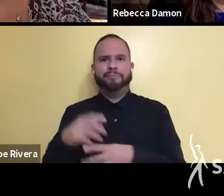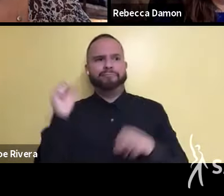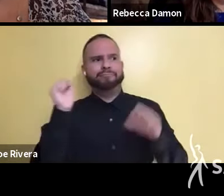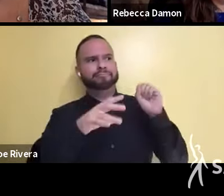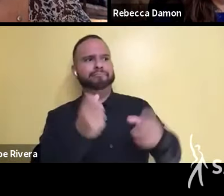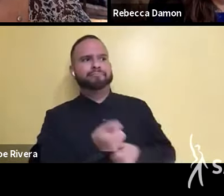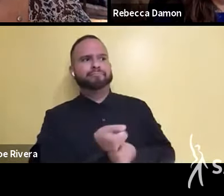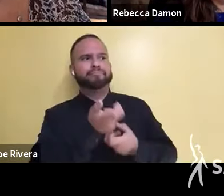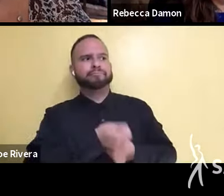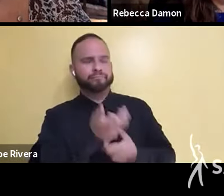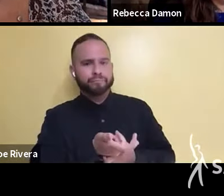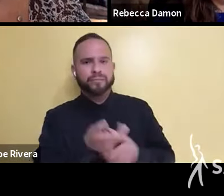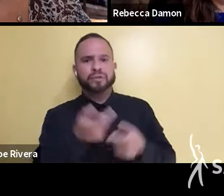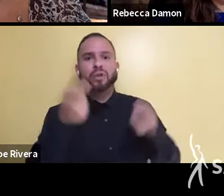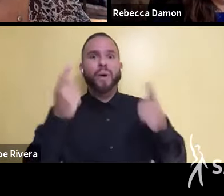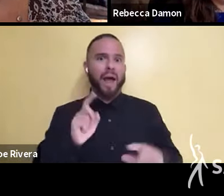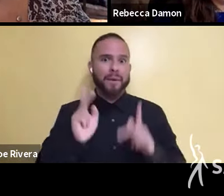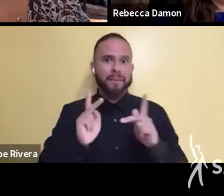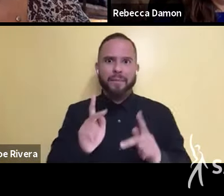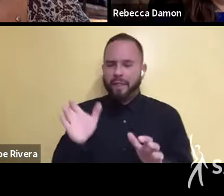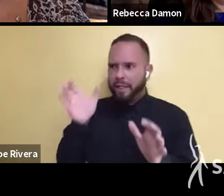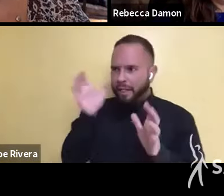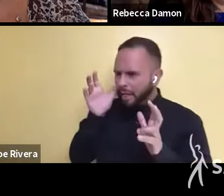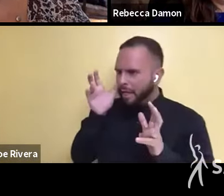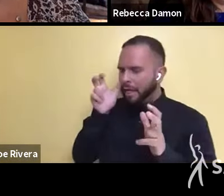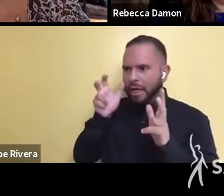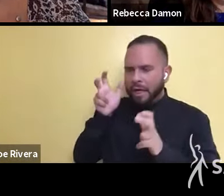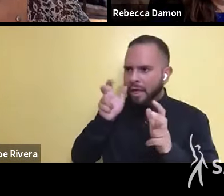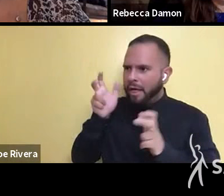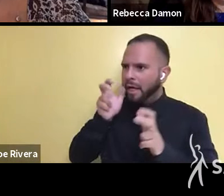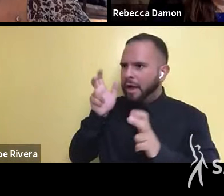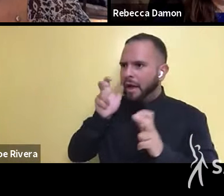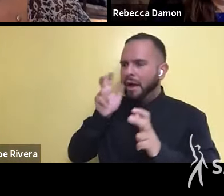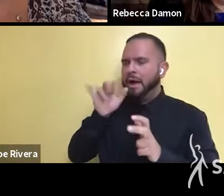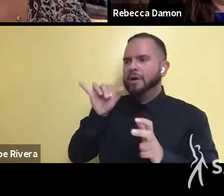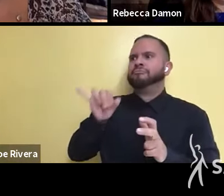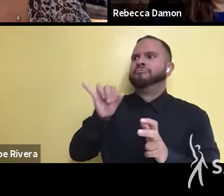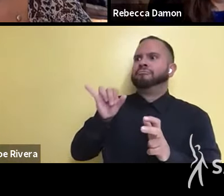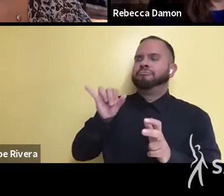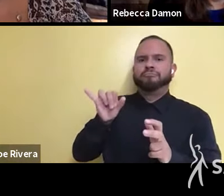So people were just enthralled. They came in and they were